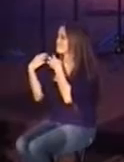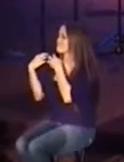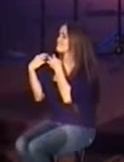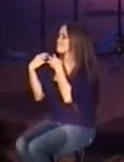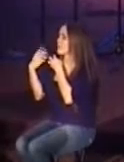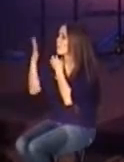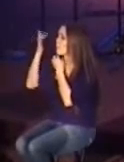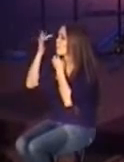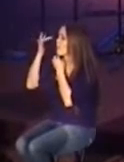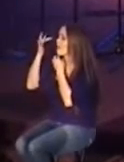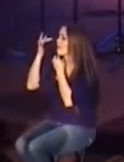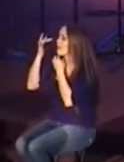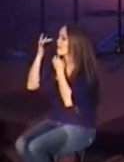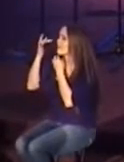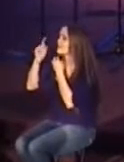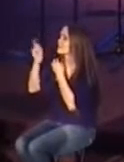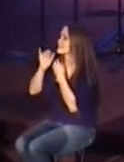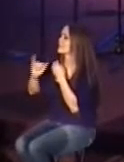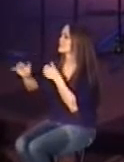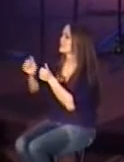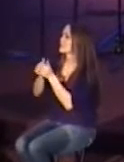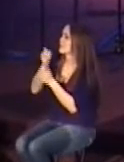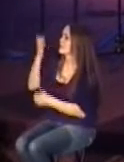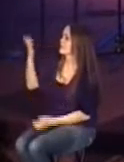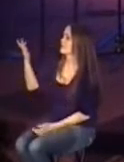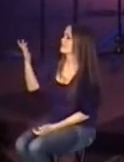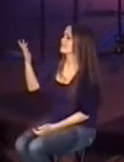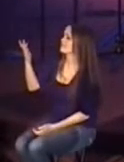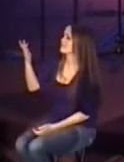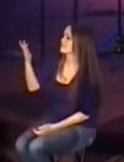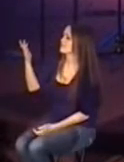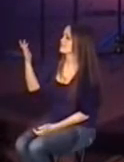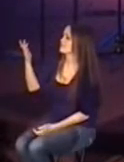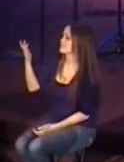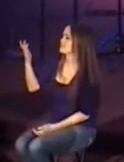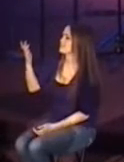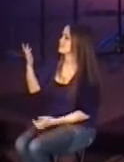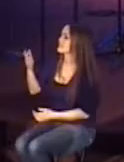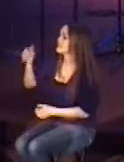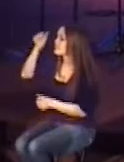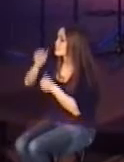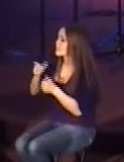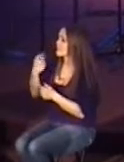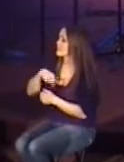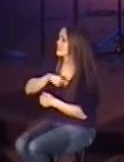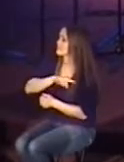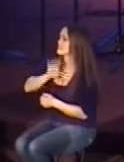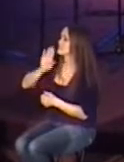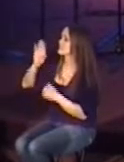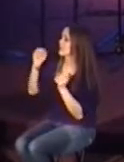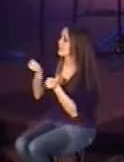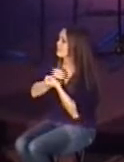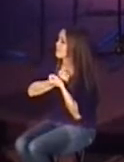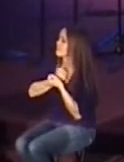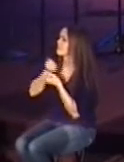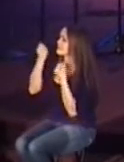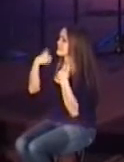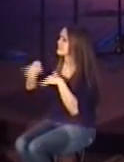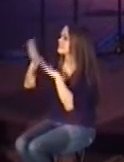with you. Father, I ask that you would remind us constantly of your love and your sacrifice so that we can